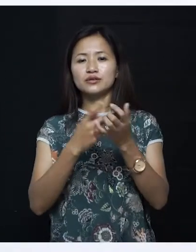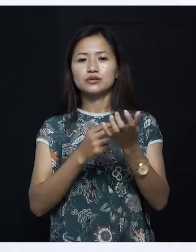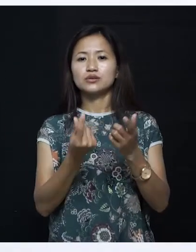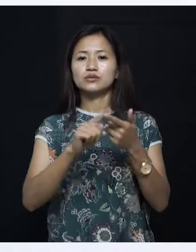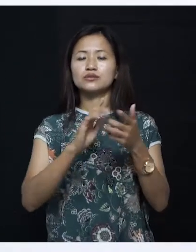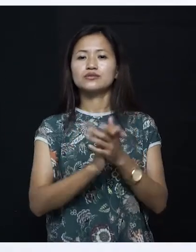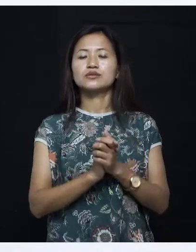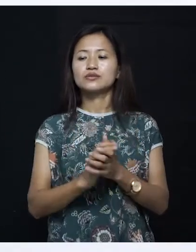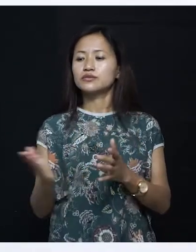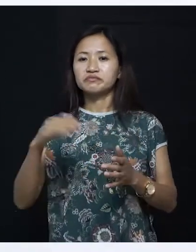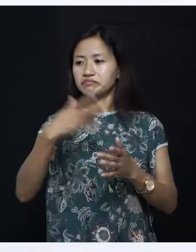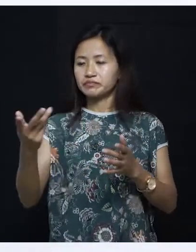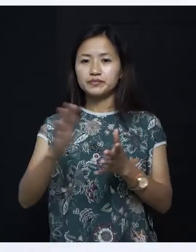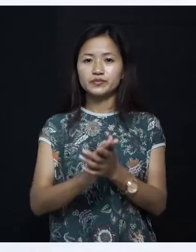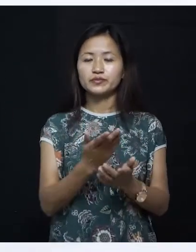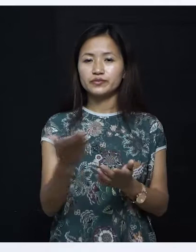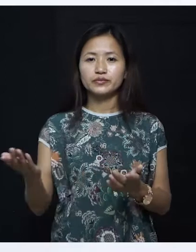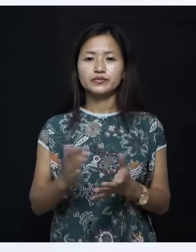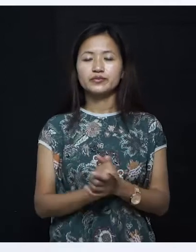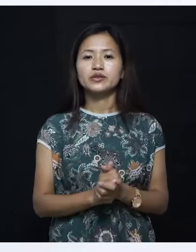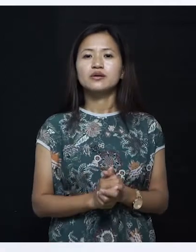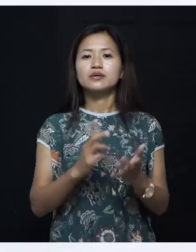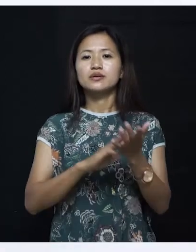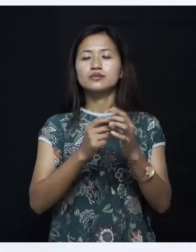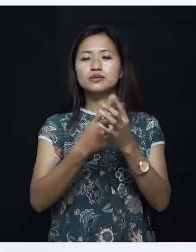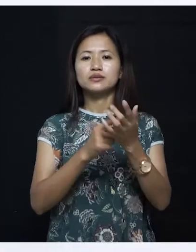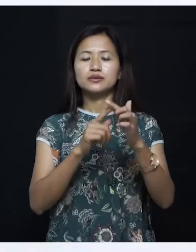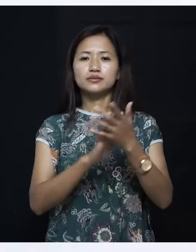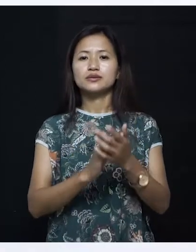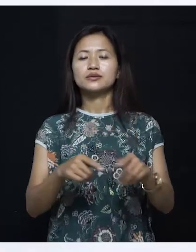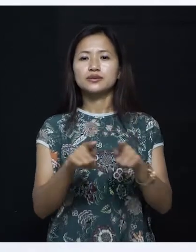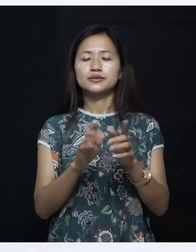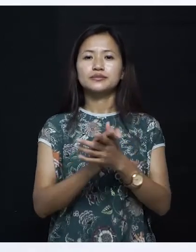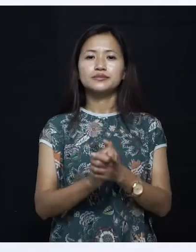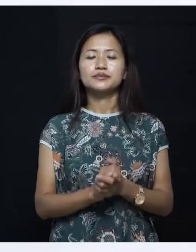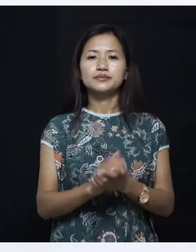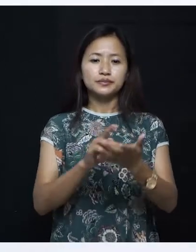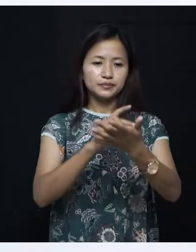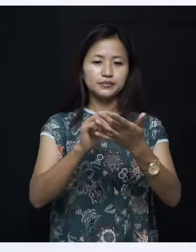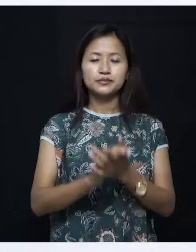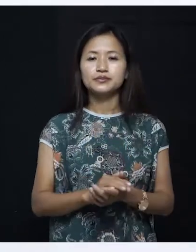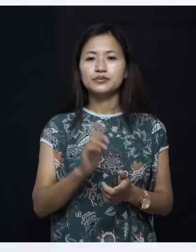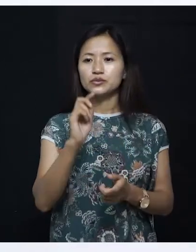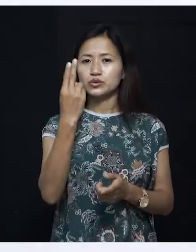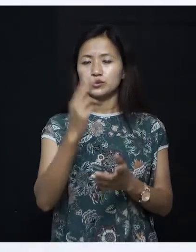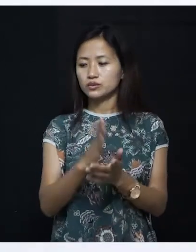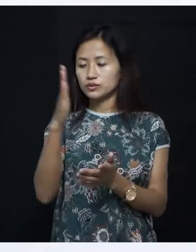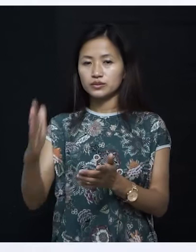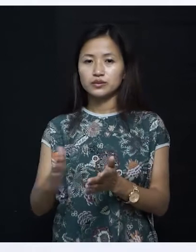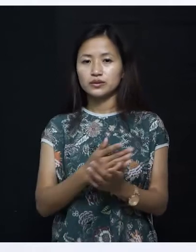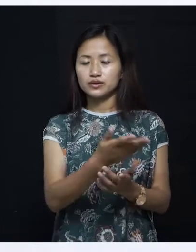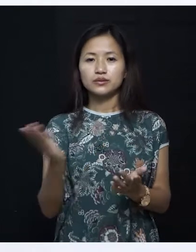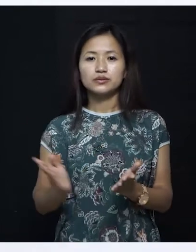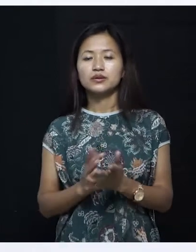So that is the advantage part or the merit part, okay? But then, as I've said, there are always two sides. So